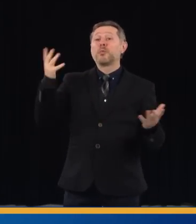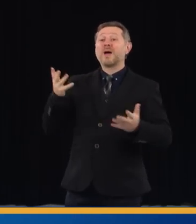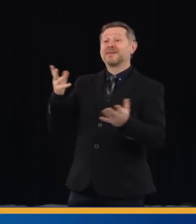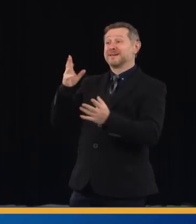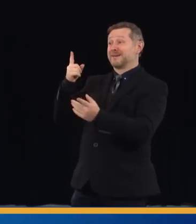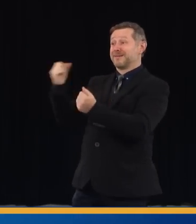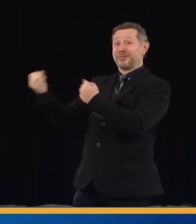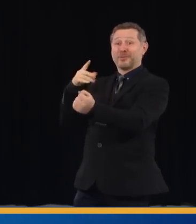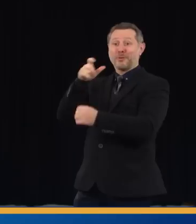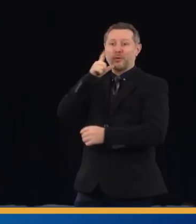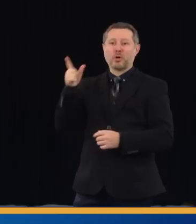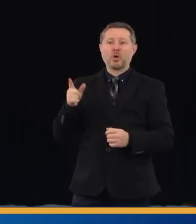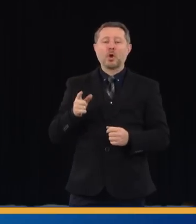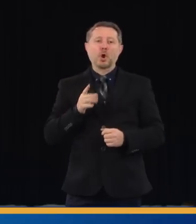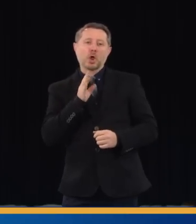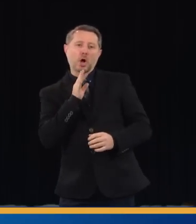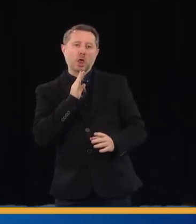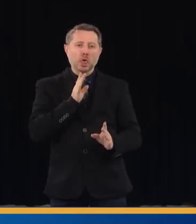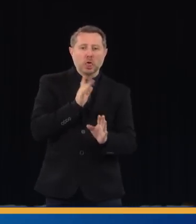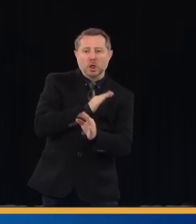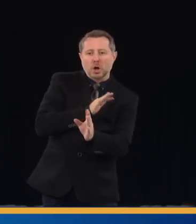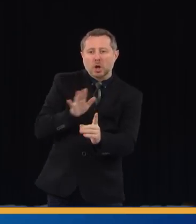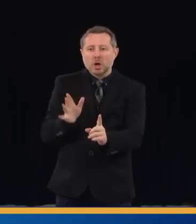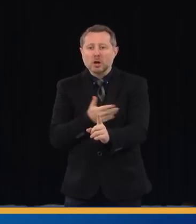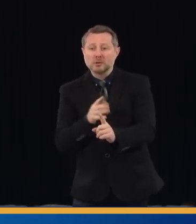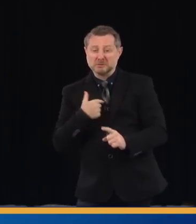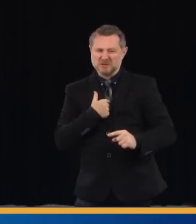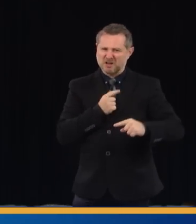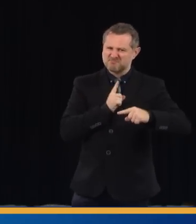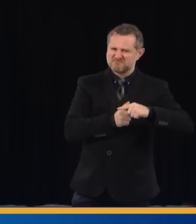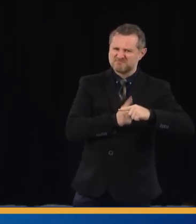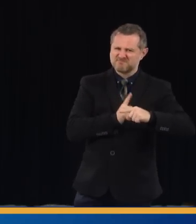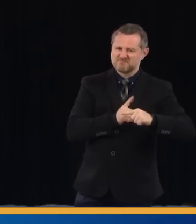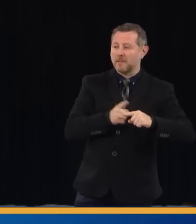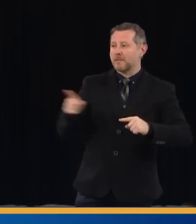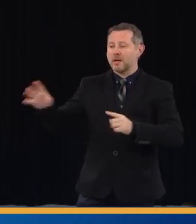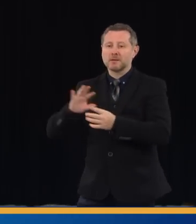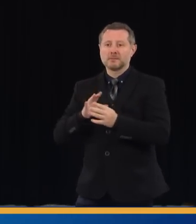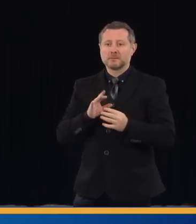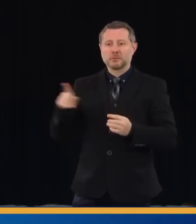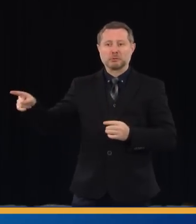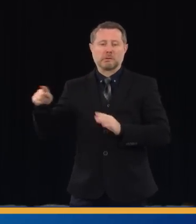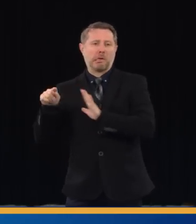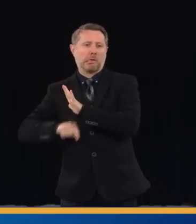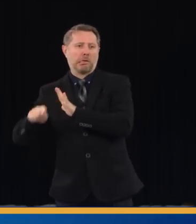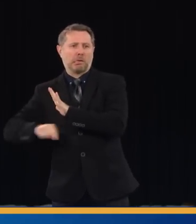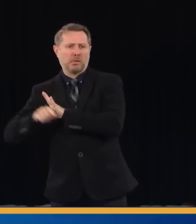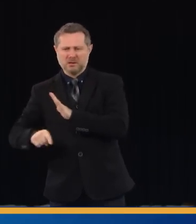who are optimists want to interpret it one way. People who are pessimists want to interpret